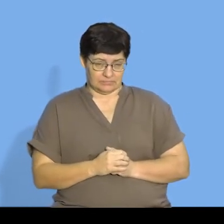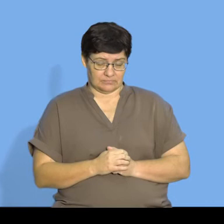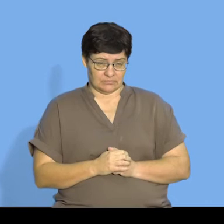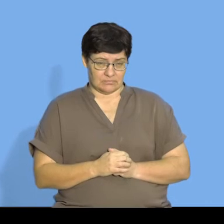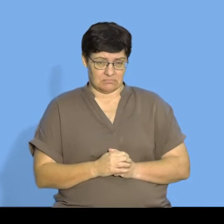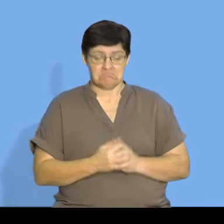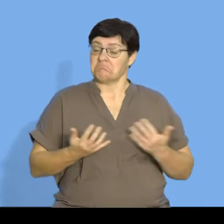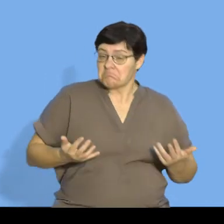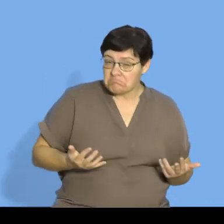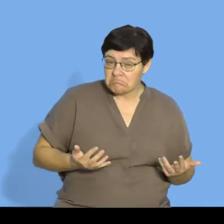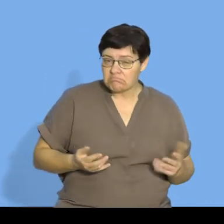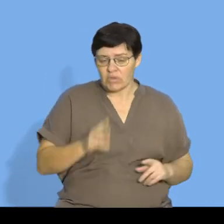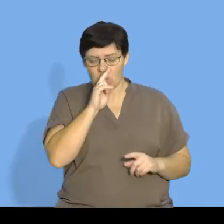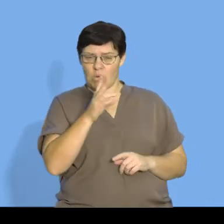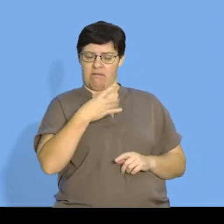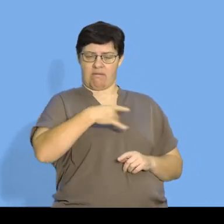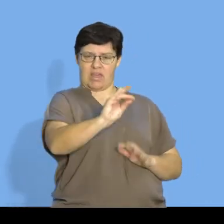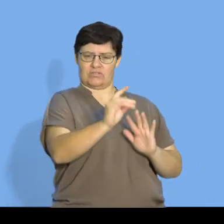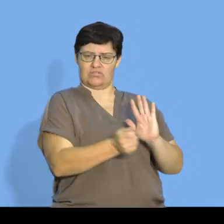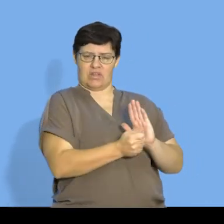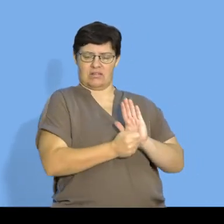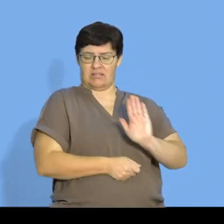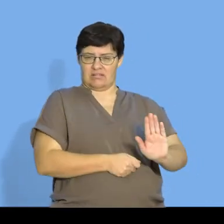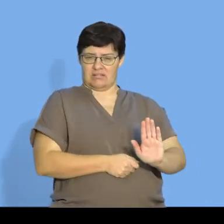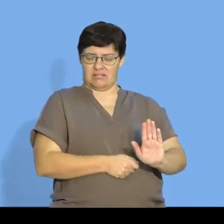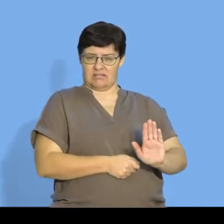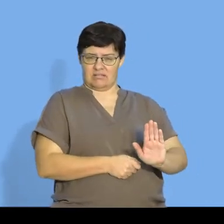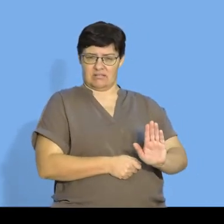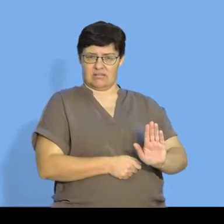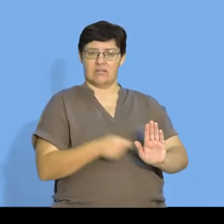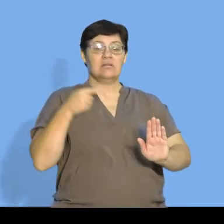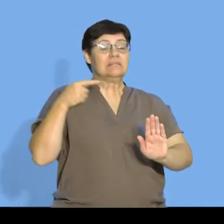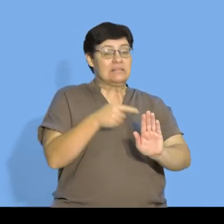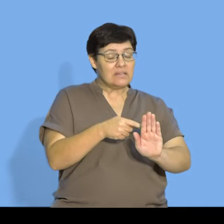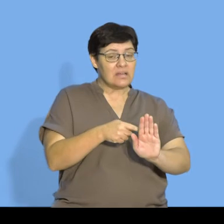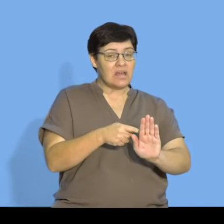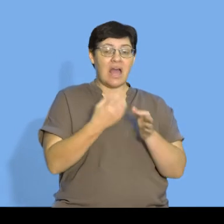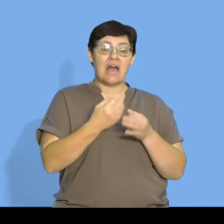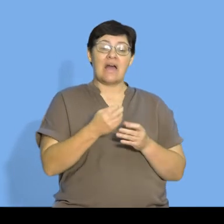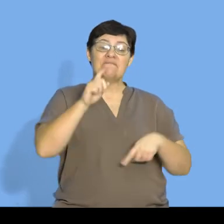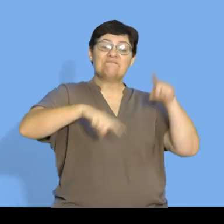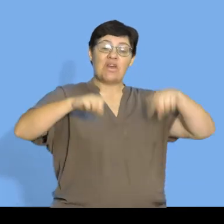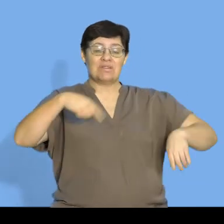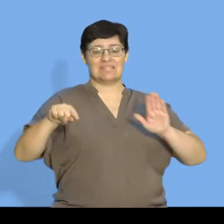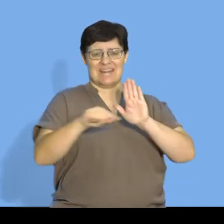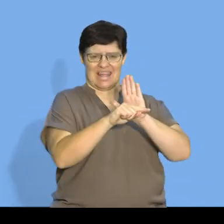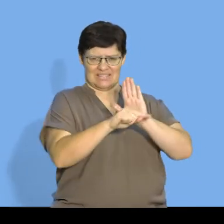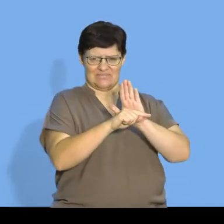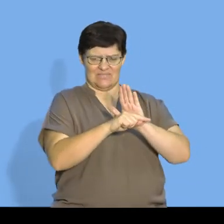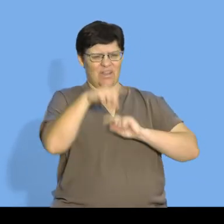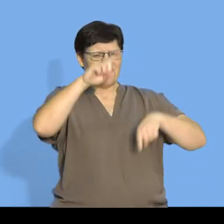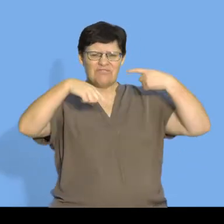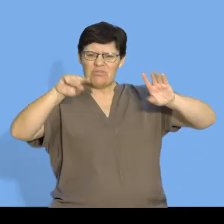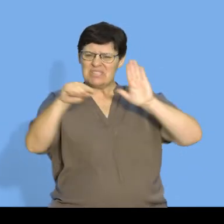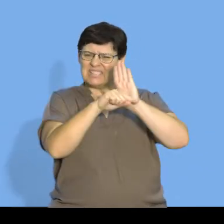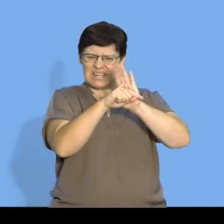now, obviously, if you look at cash sales had a negative variance. What do we